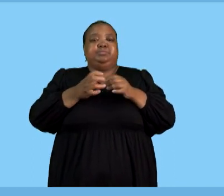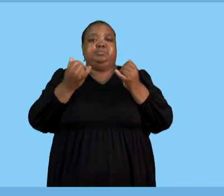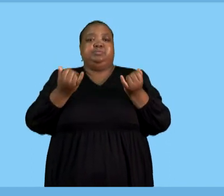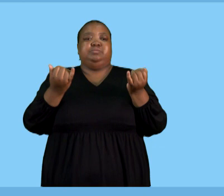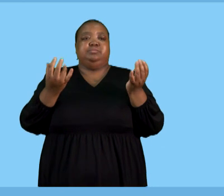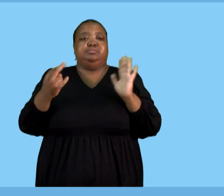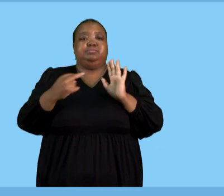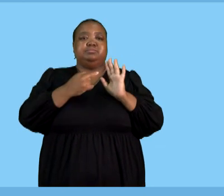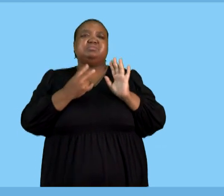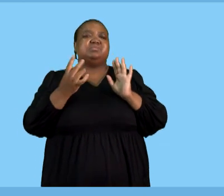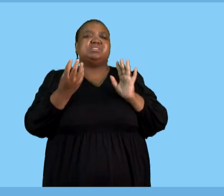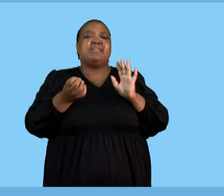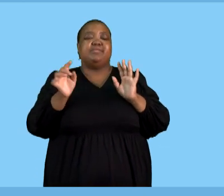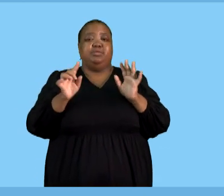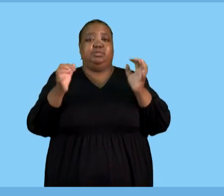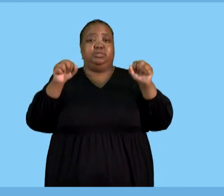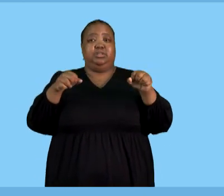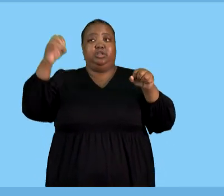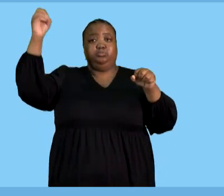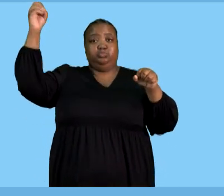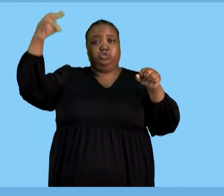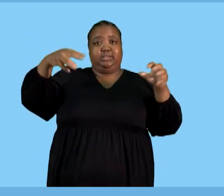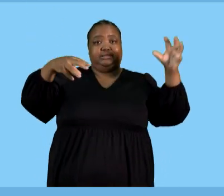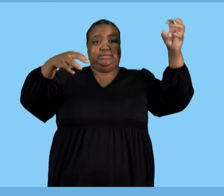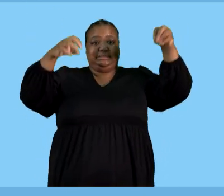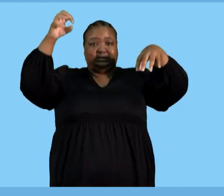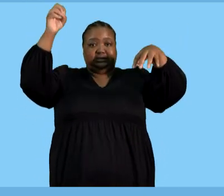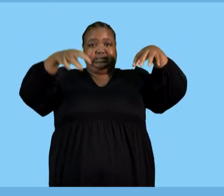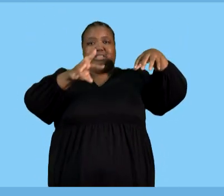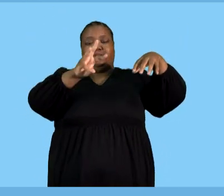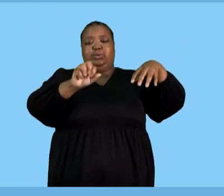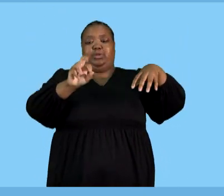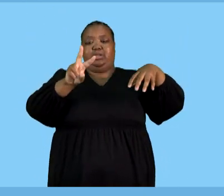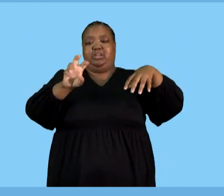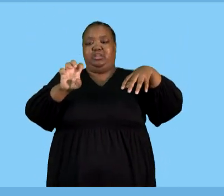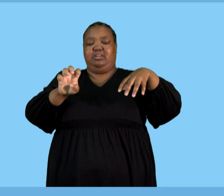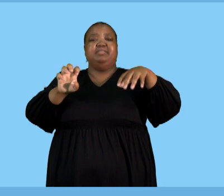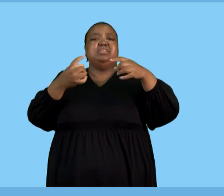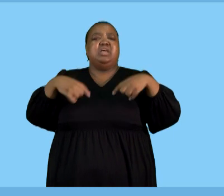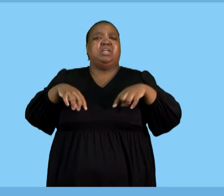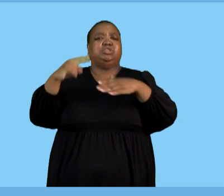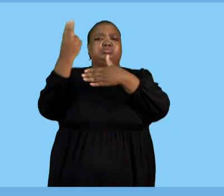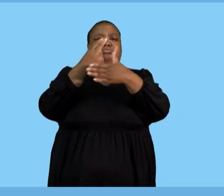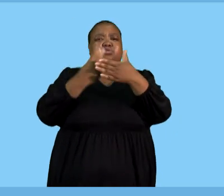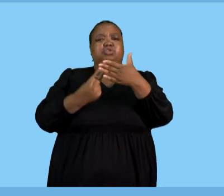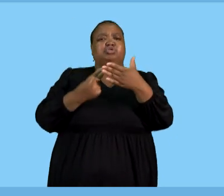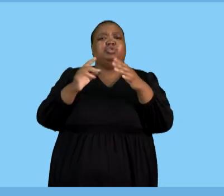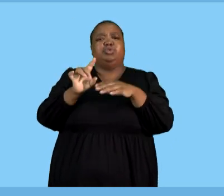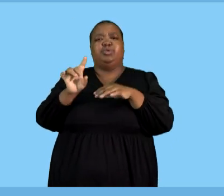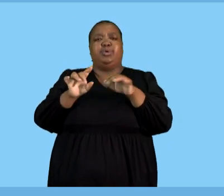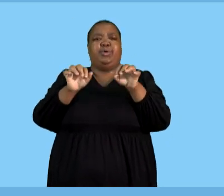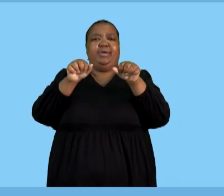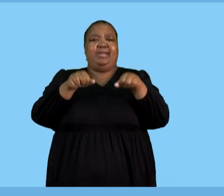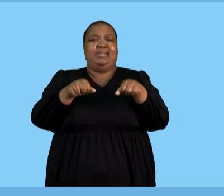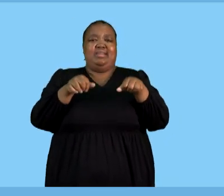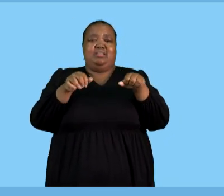then? So with those two light rays that we have said, we can draw something called a ray diagram. So when we draw diagrams